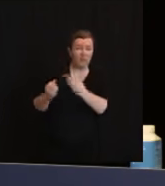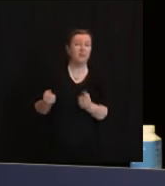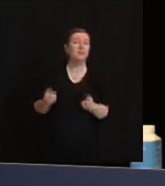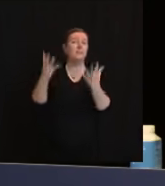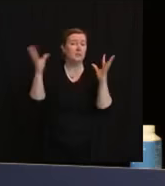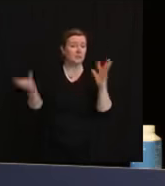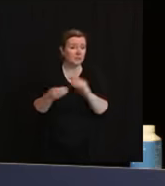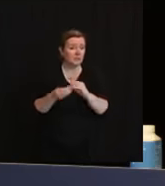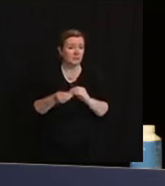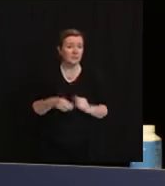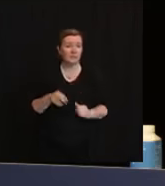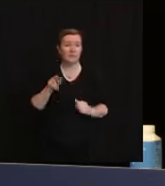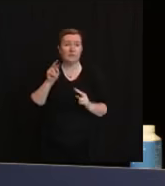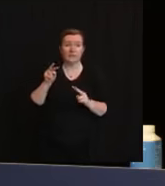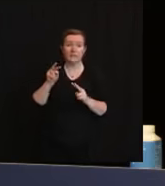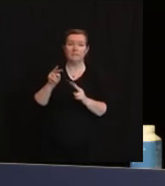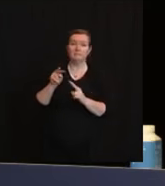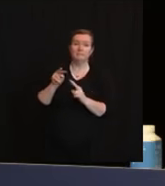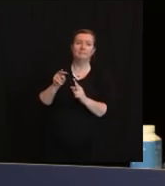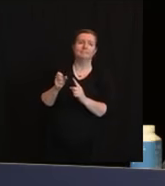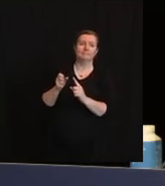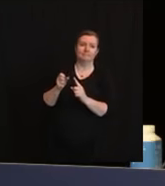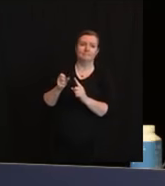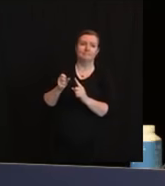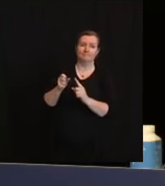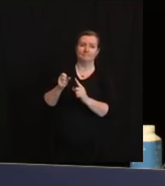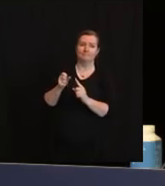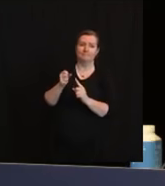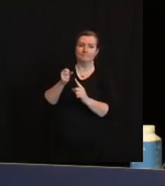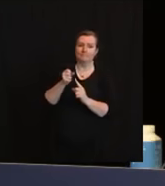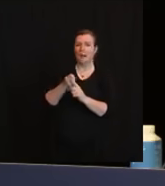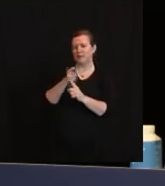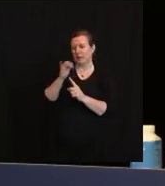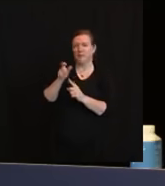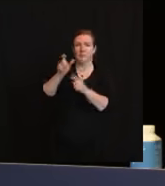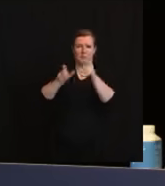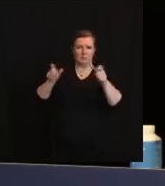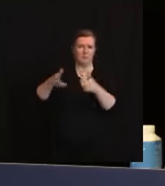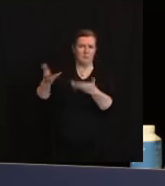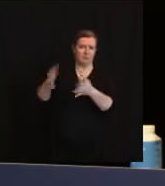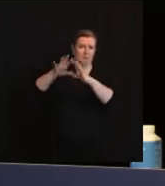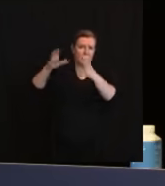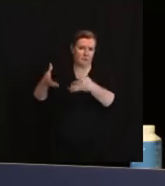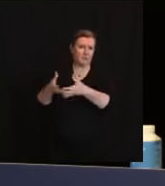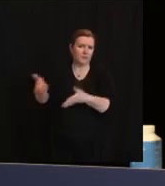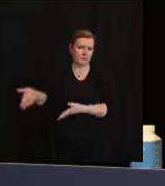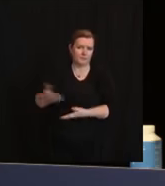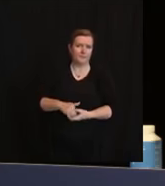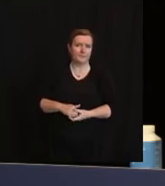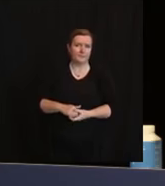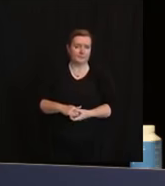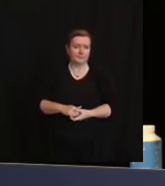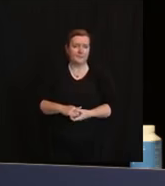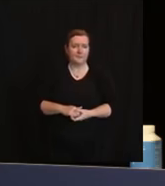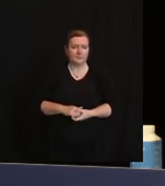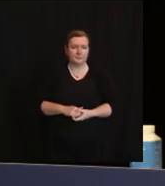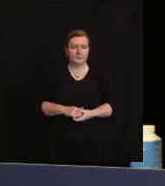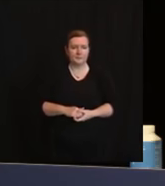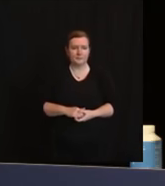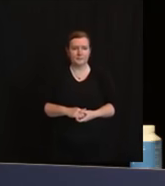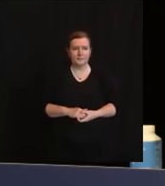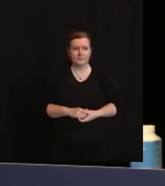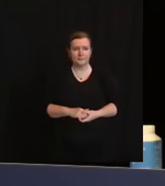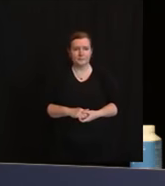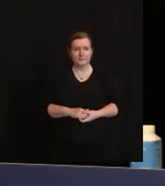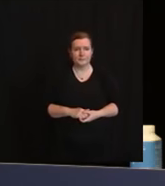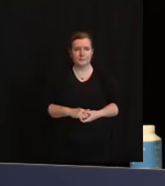impact per our overarching population, the 100,000 population. So, so the simple answer to